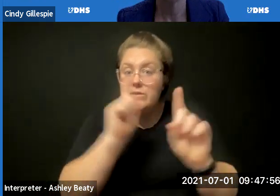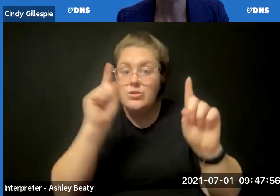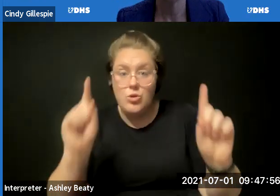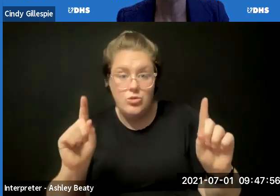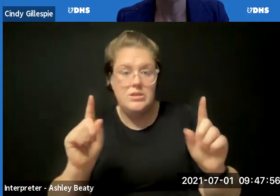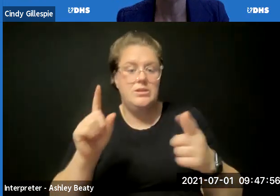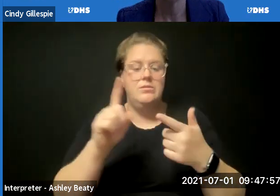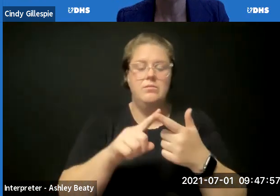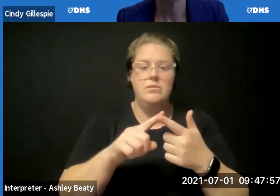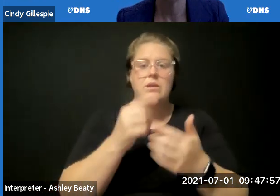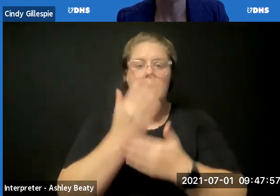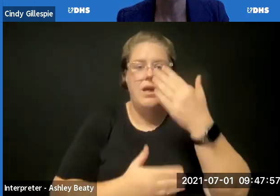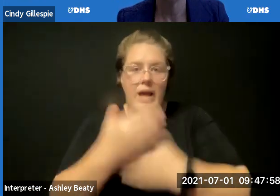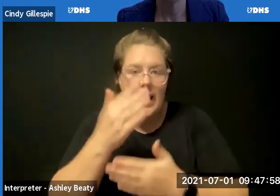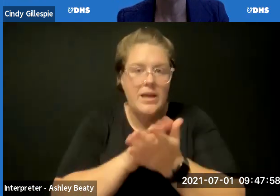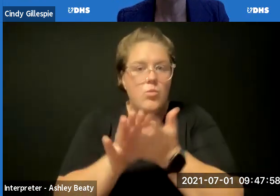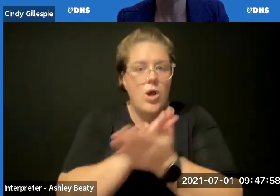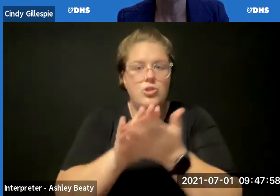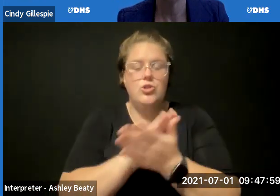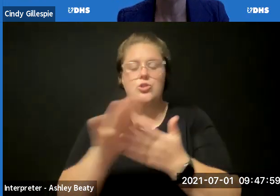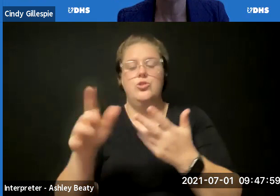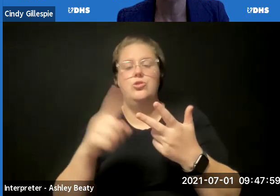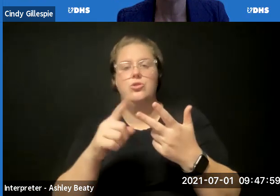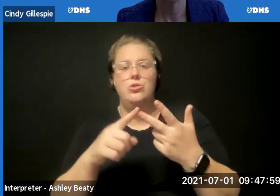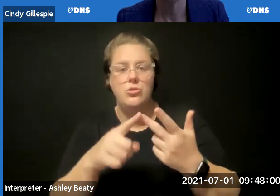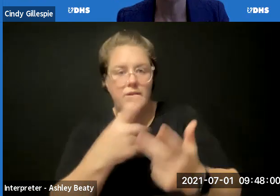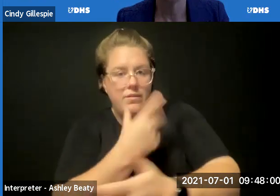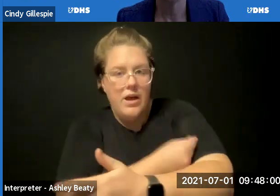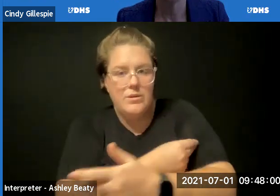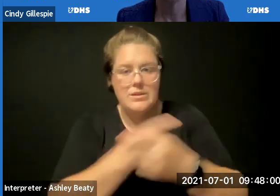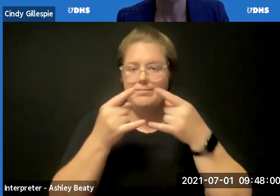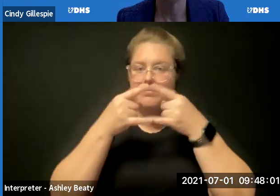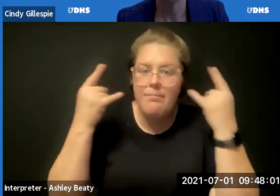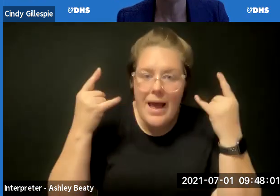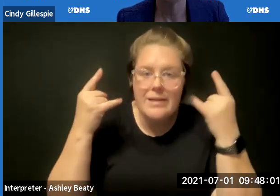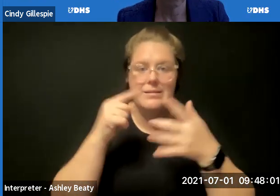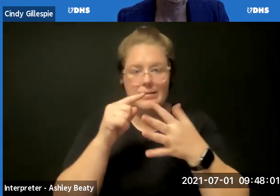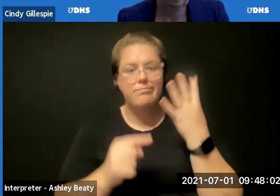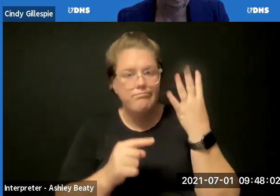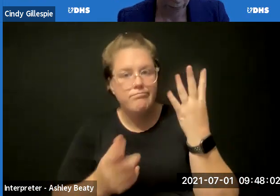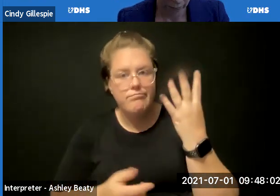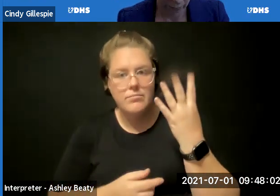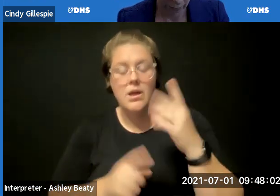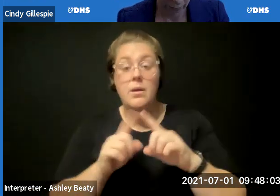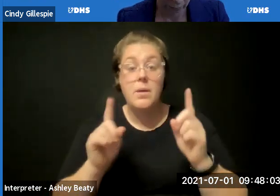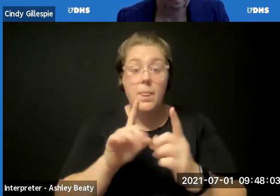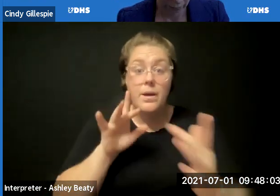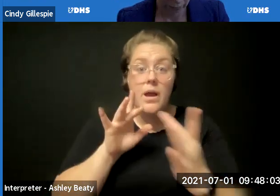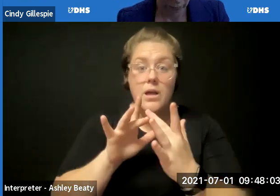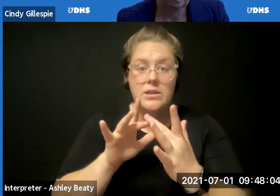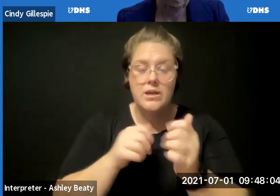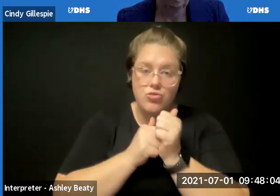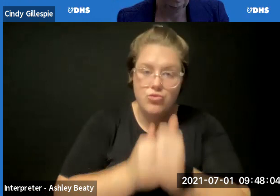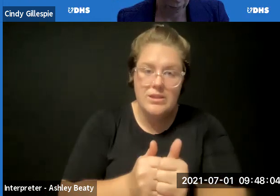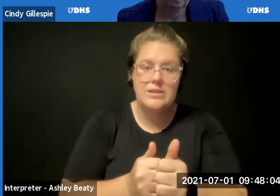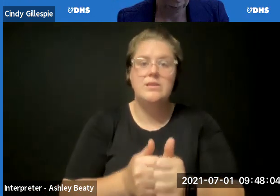But, and this is an important point to make here, the contact tracing that has occurred with the Delta variant